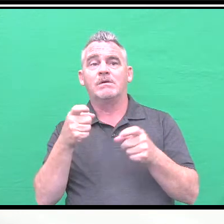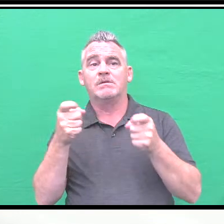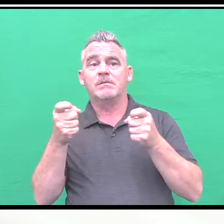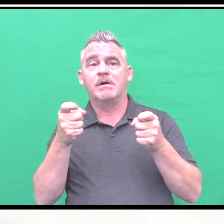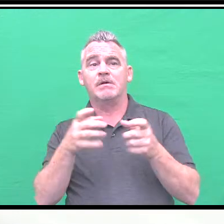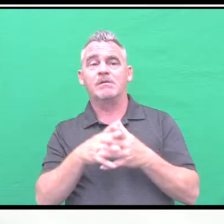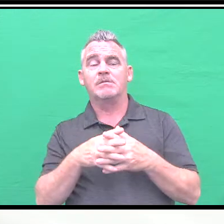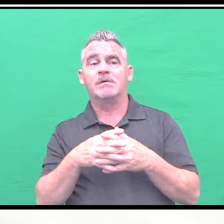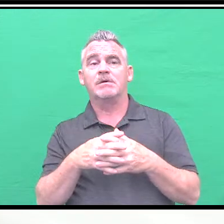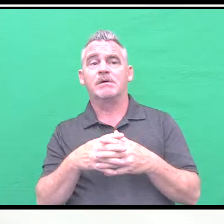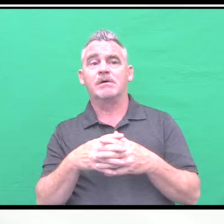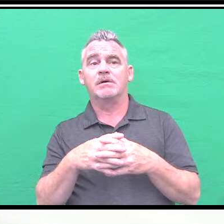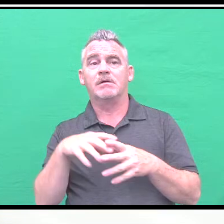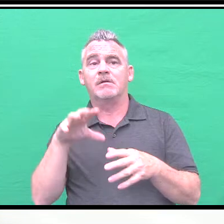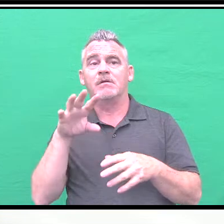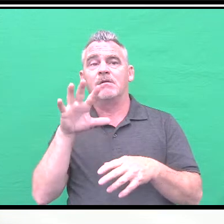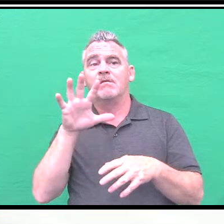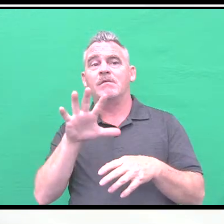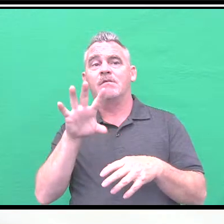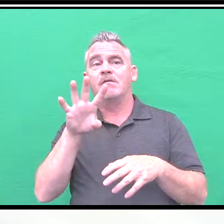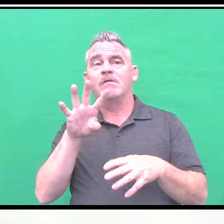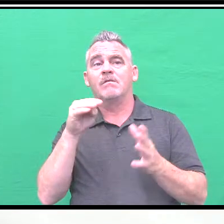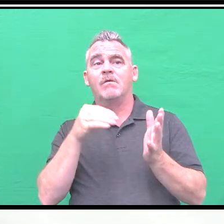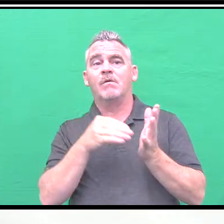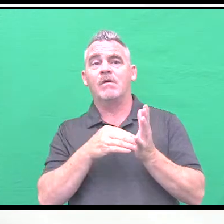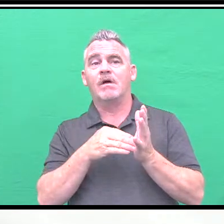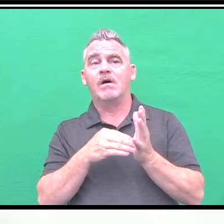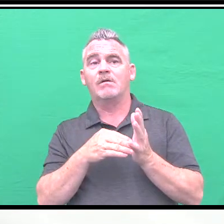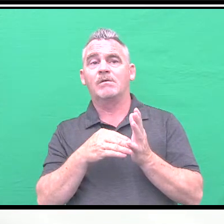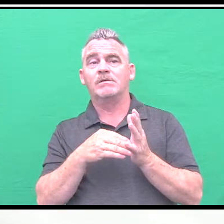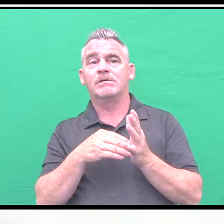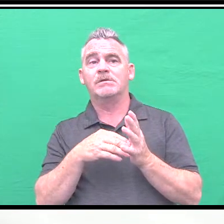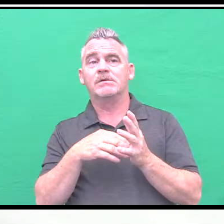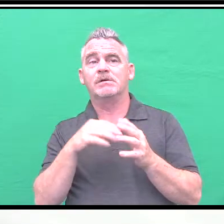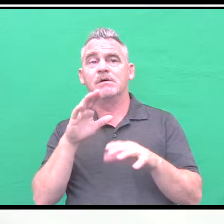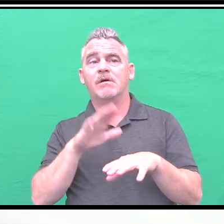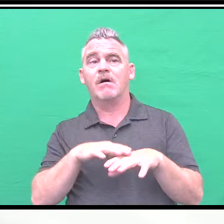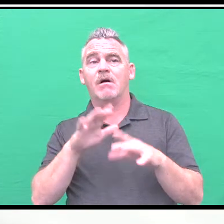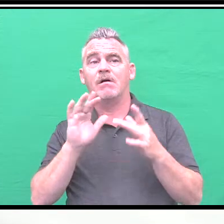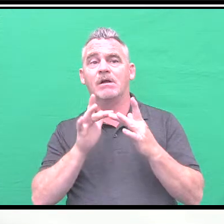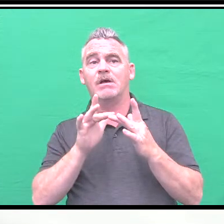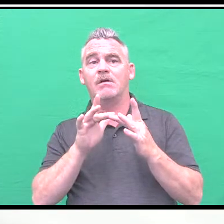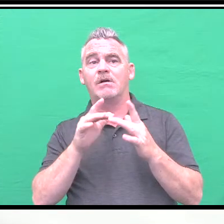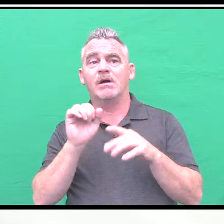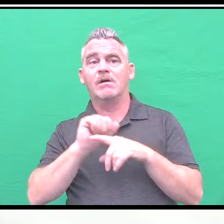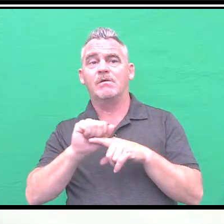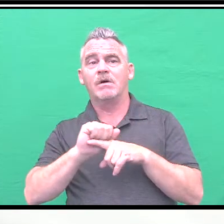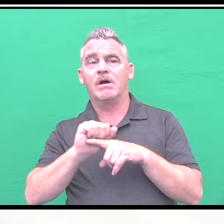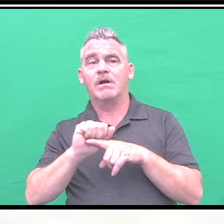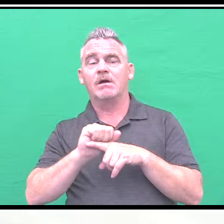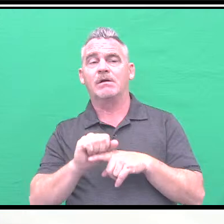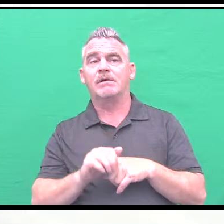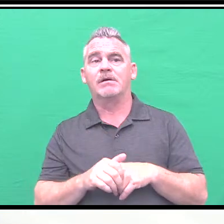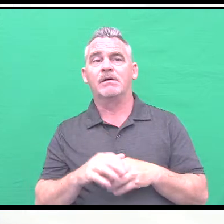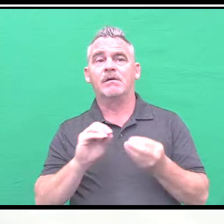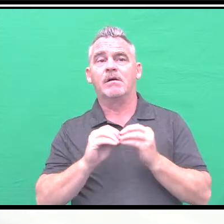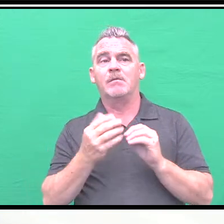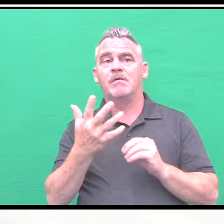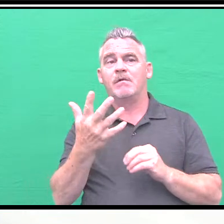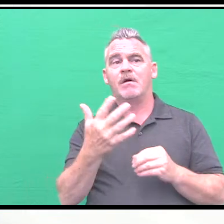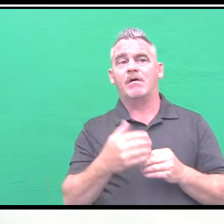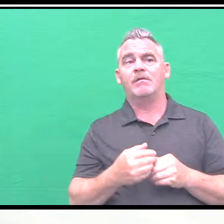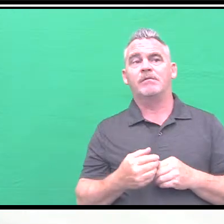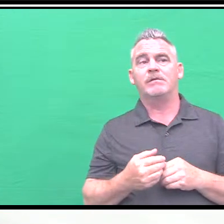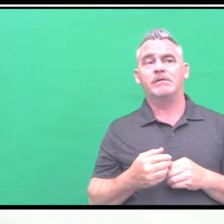provided over 54,000 online trainings district-wide. So again, policy number 5 being in